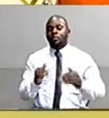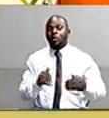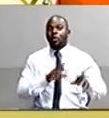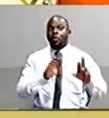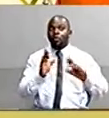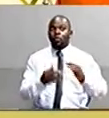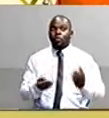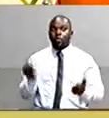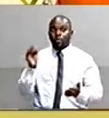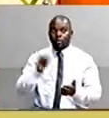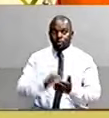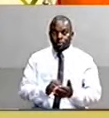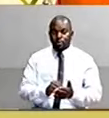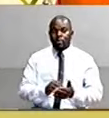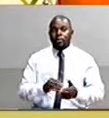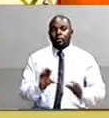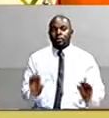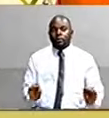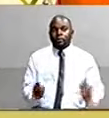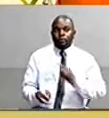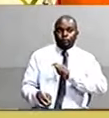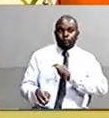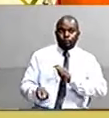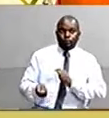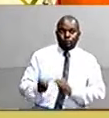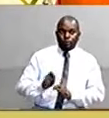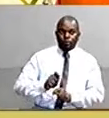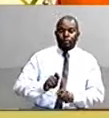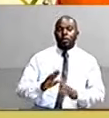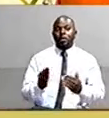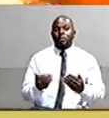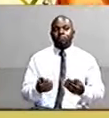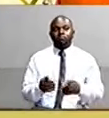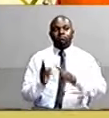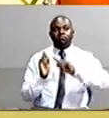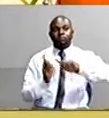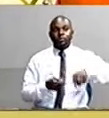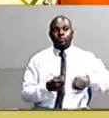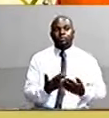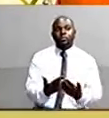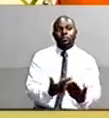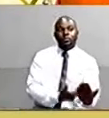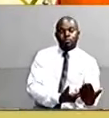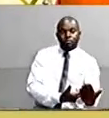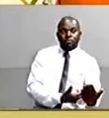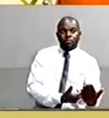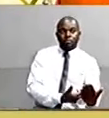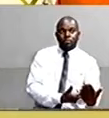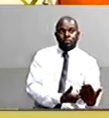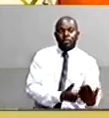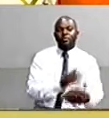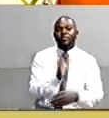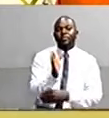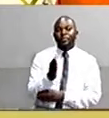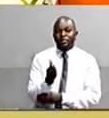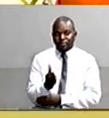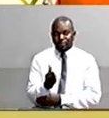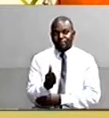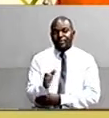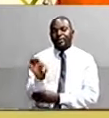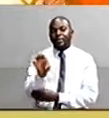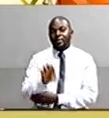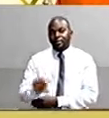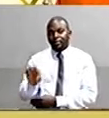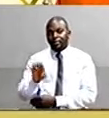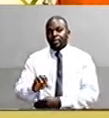again reshuffled. So me, I left that report in the Ministry of Environment,